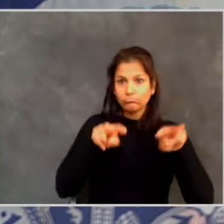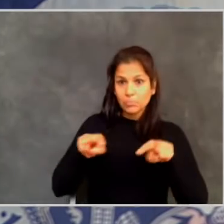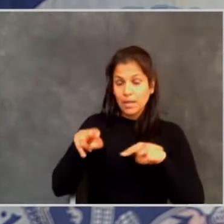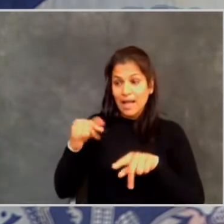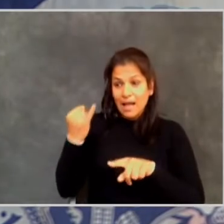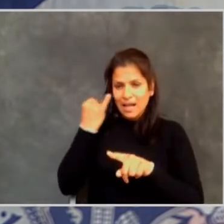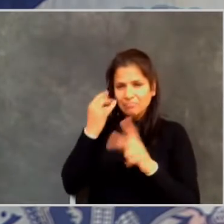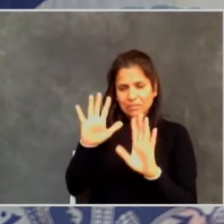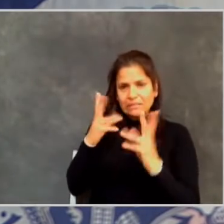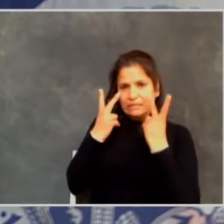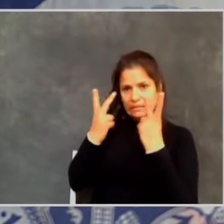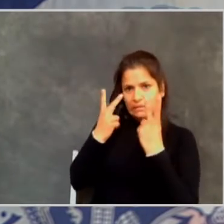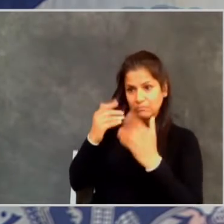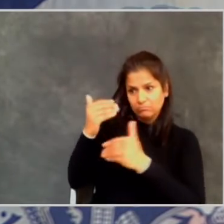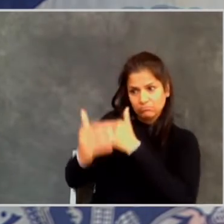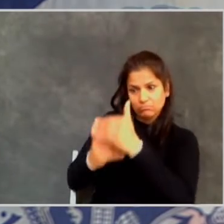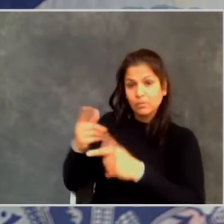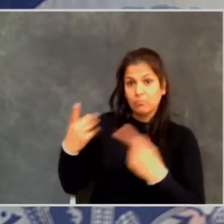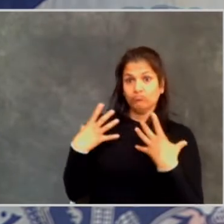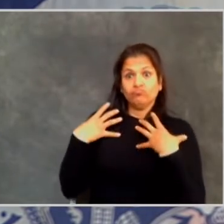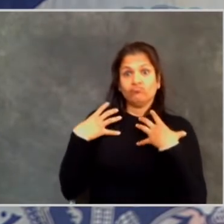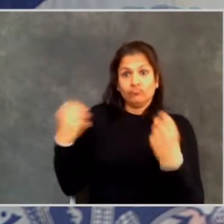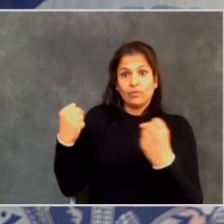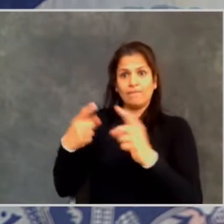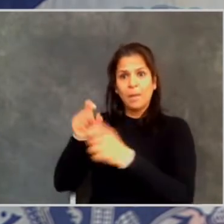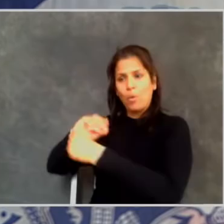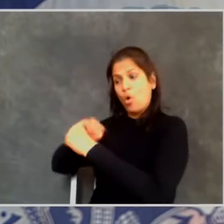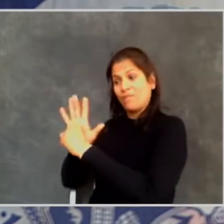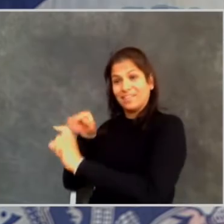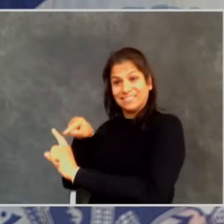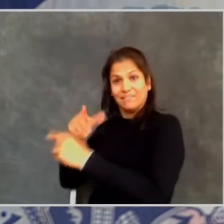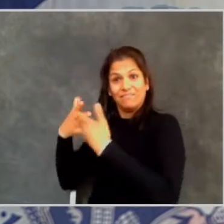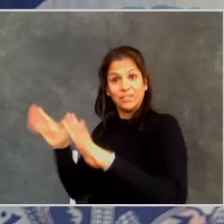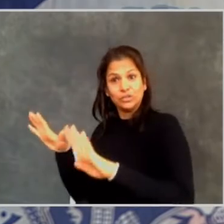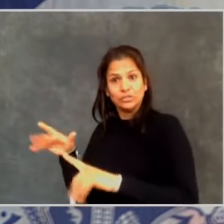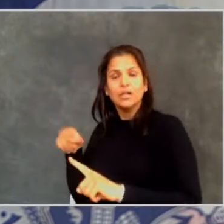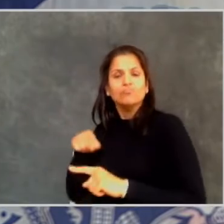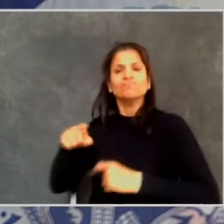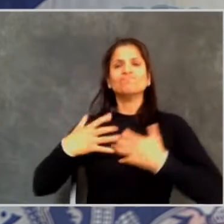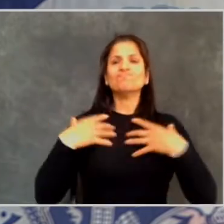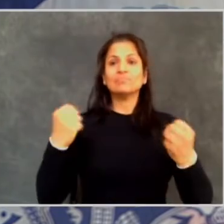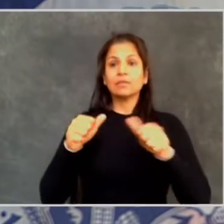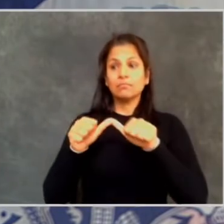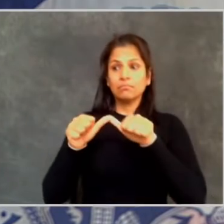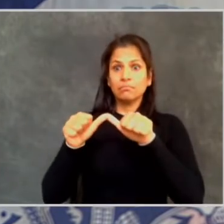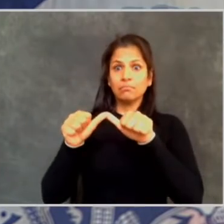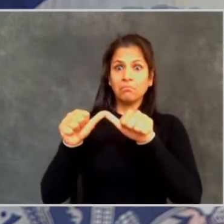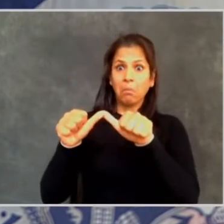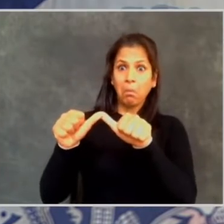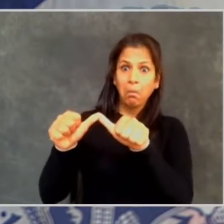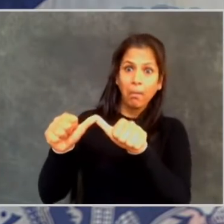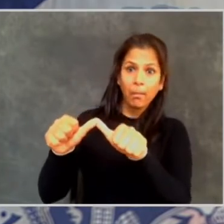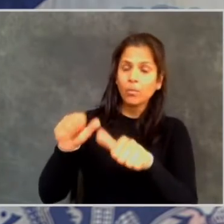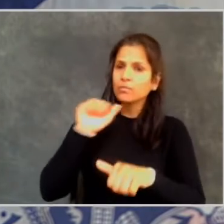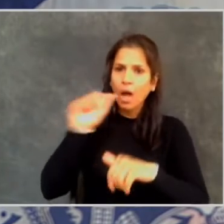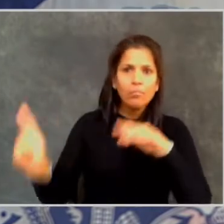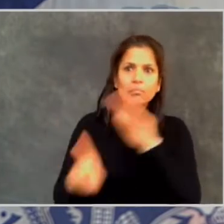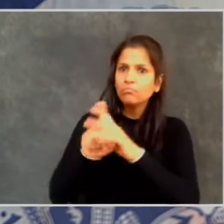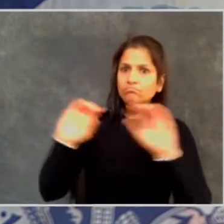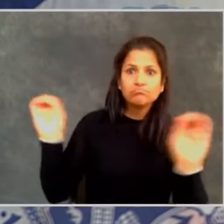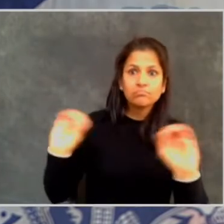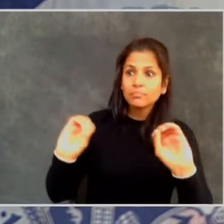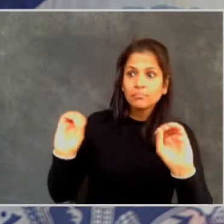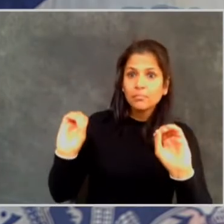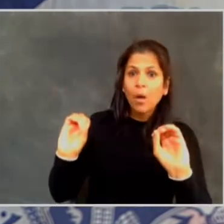historically. I've been really pleased at how responsive he's been and how much they seem to get it now, that